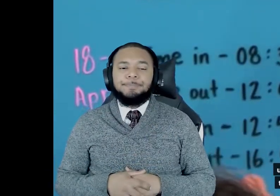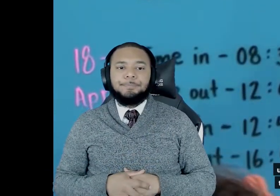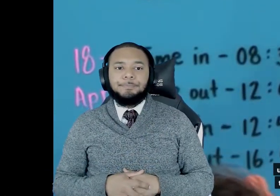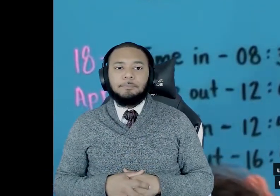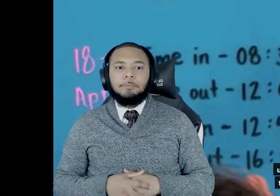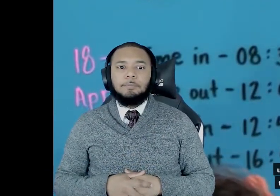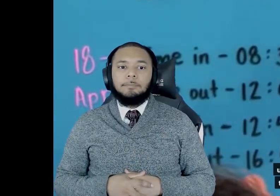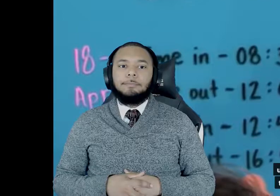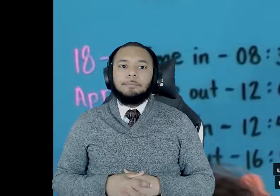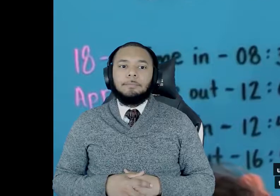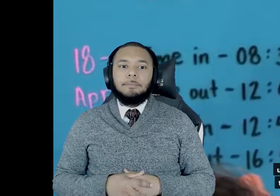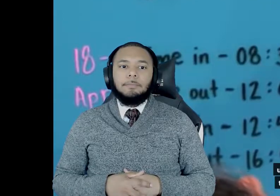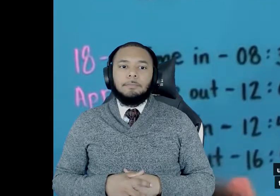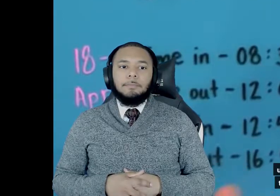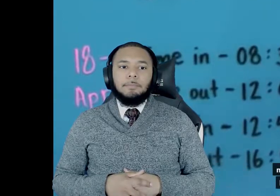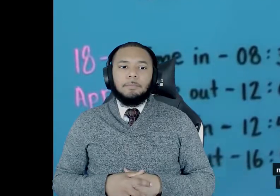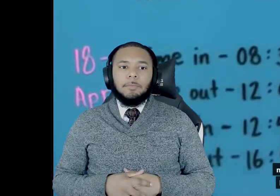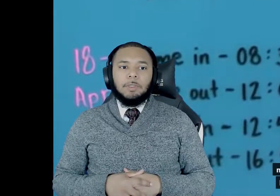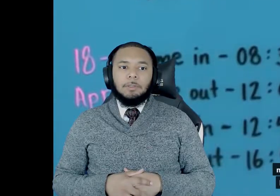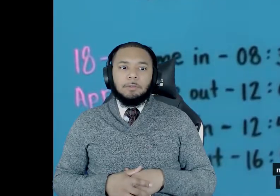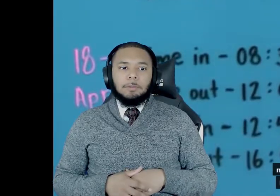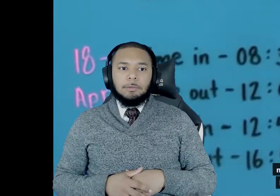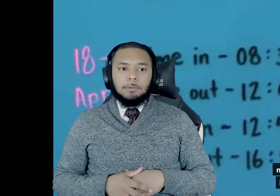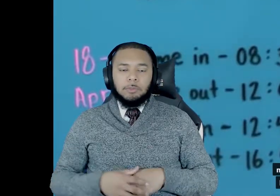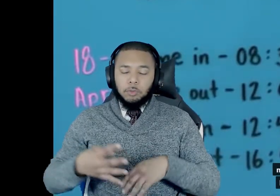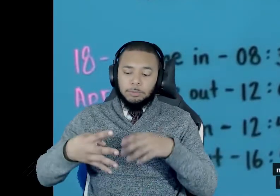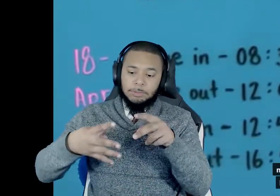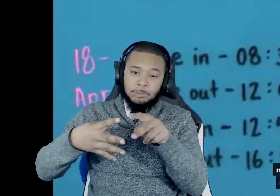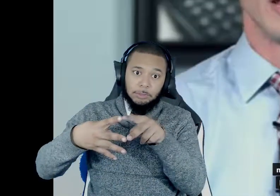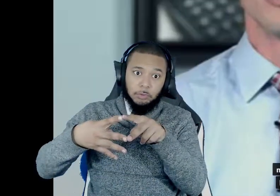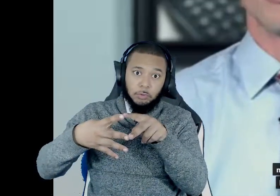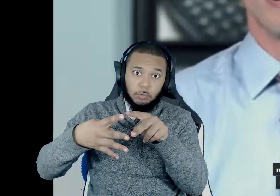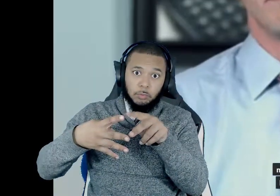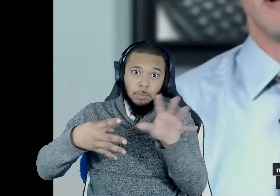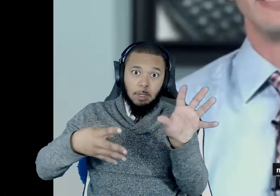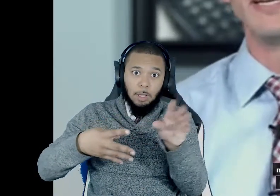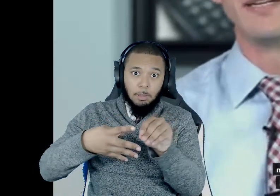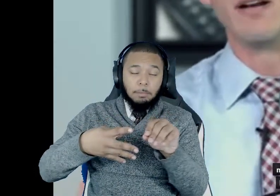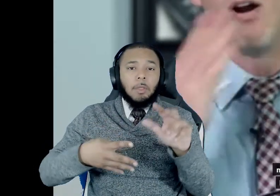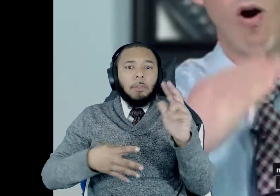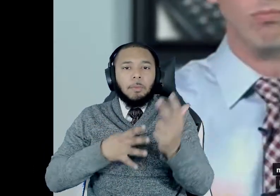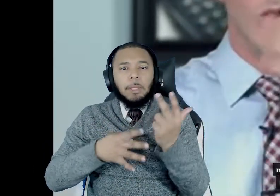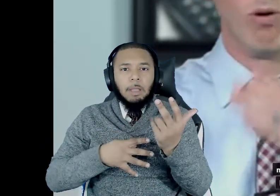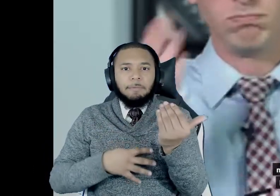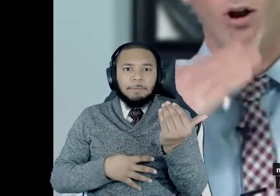minutes for your morning shift. And you go and grab a bite to